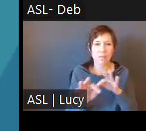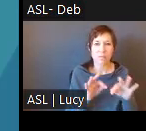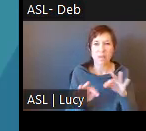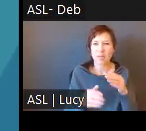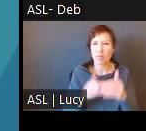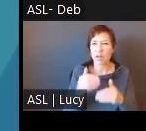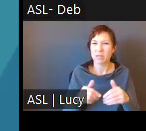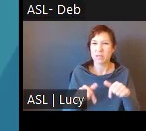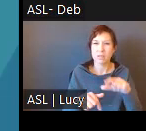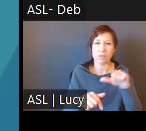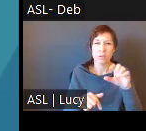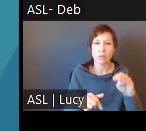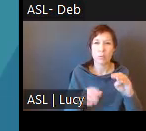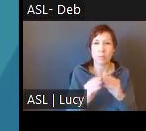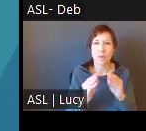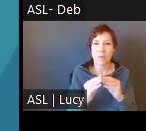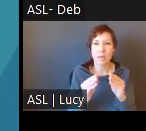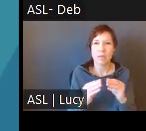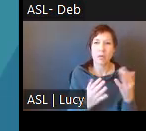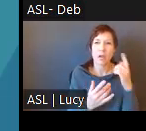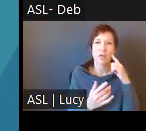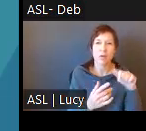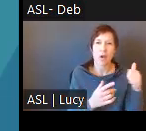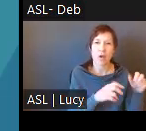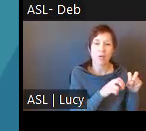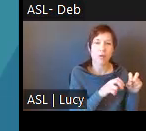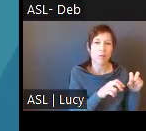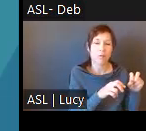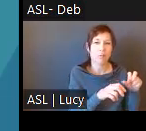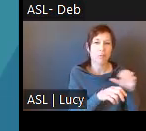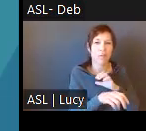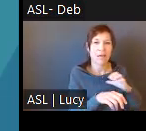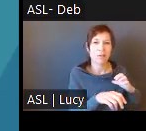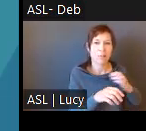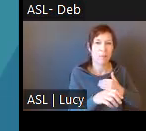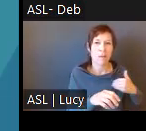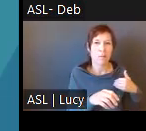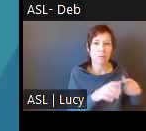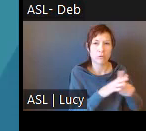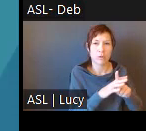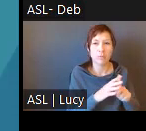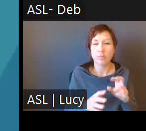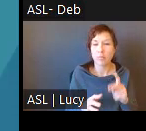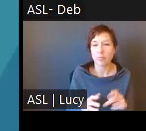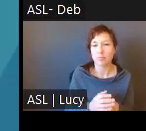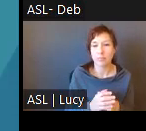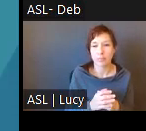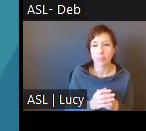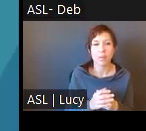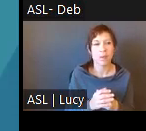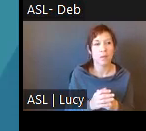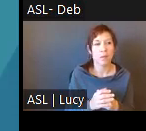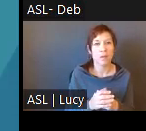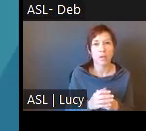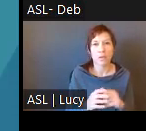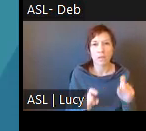okay? Yep, that Okay. works. Okay. Okay. All right, let's do that. So we need at least